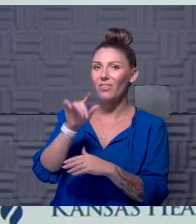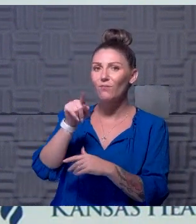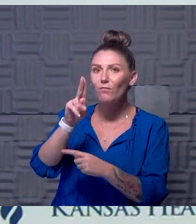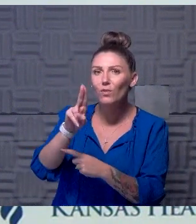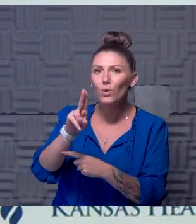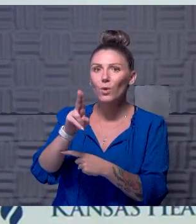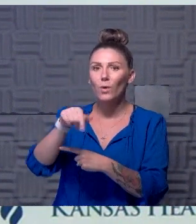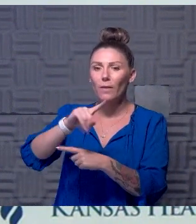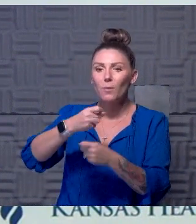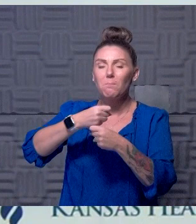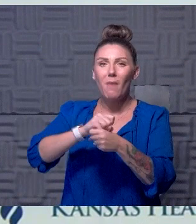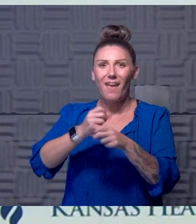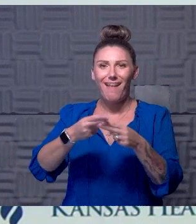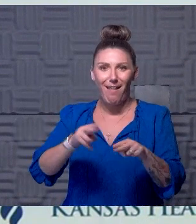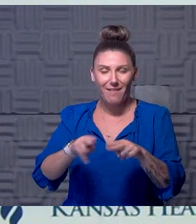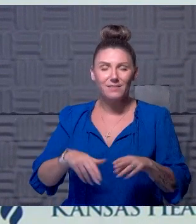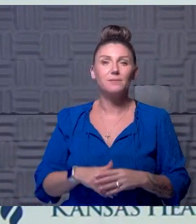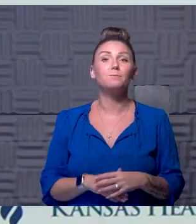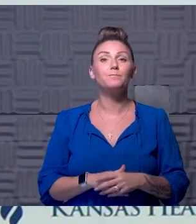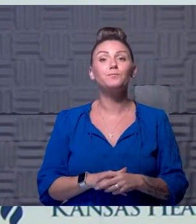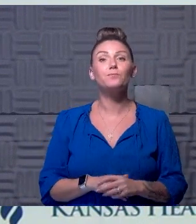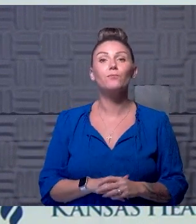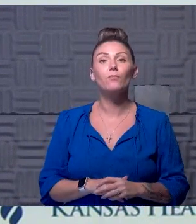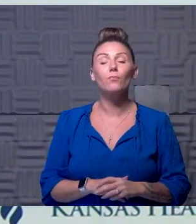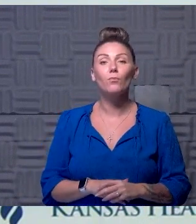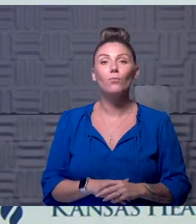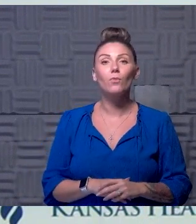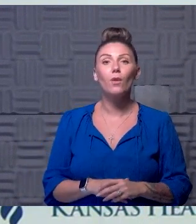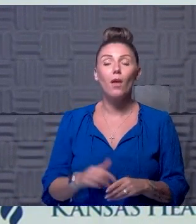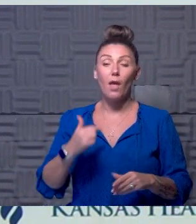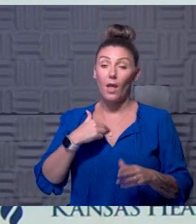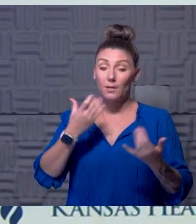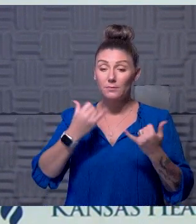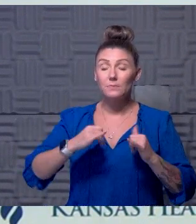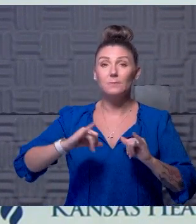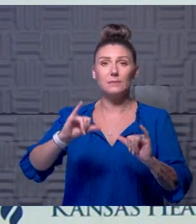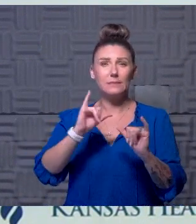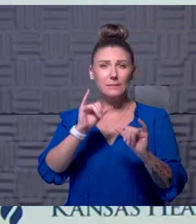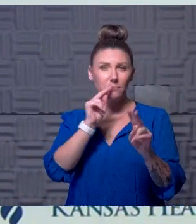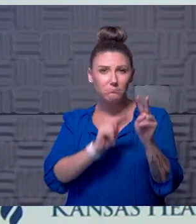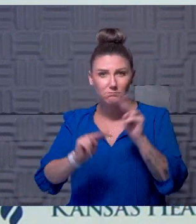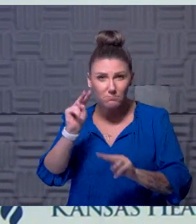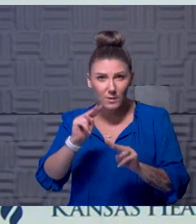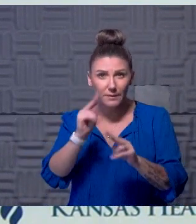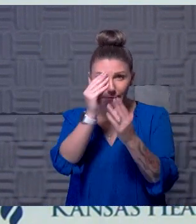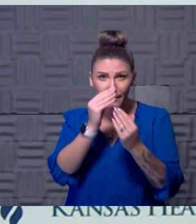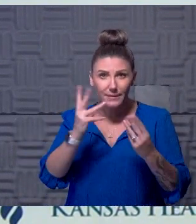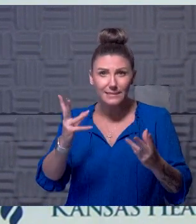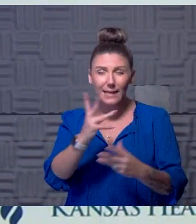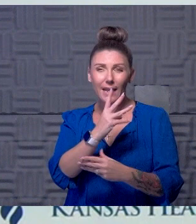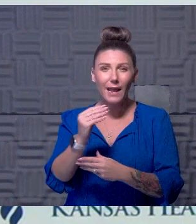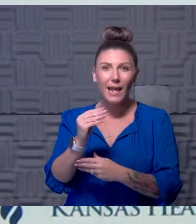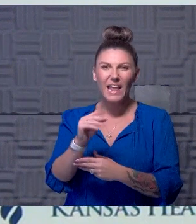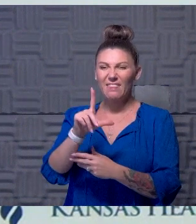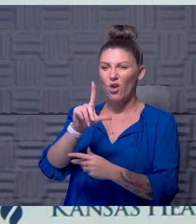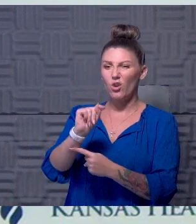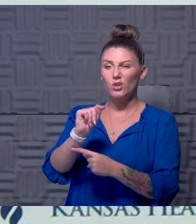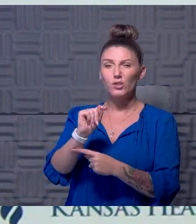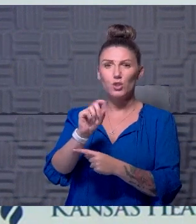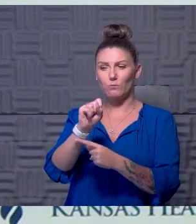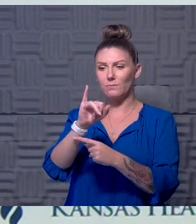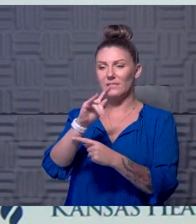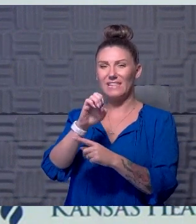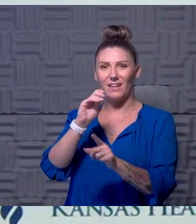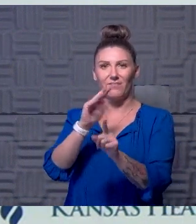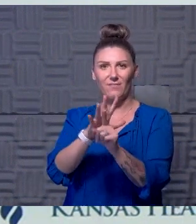in eggs. And I think I am still observing the data and trying to find out what the long-term side effects of these vaccines will